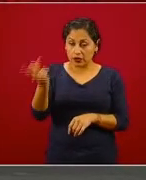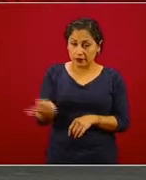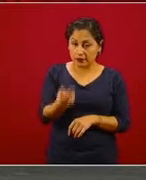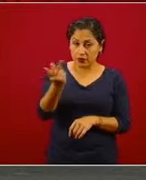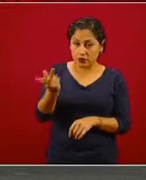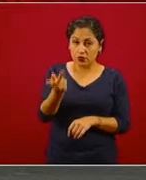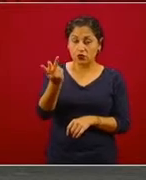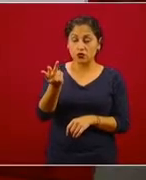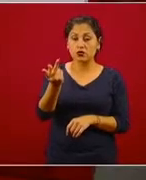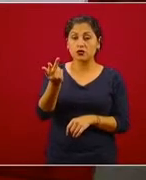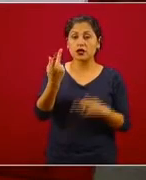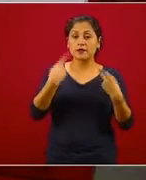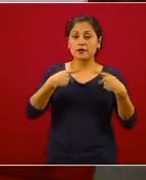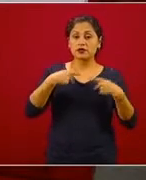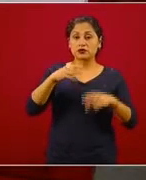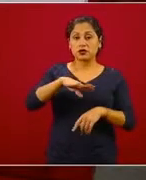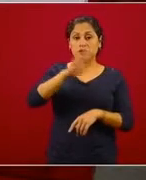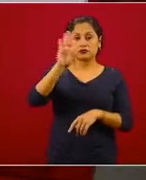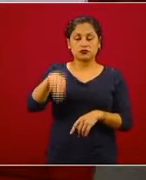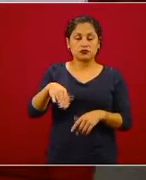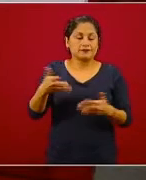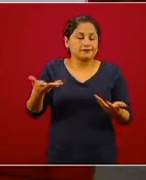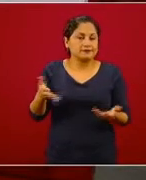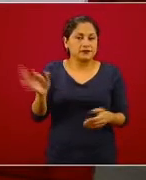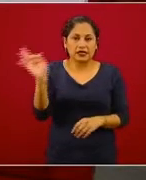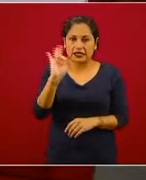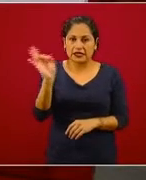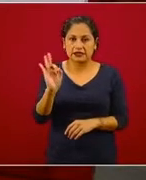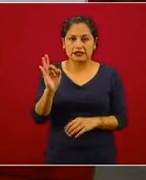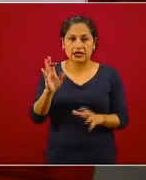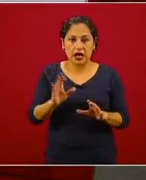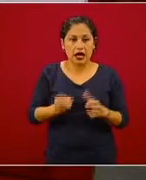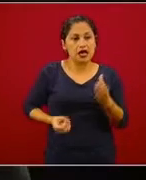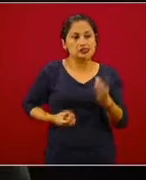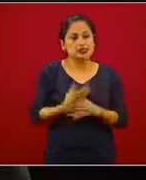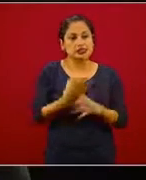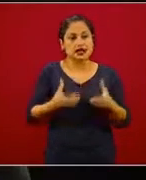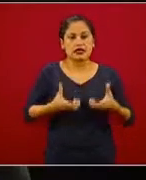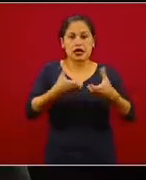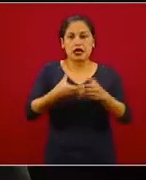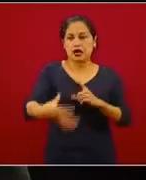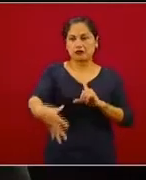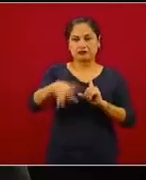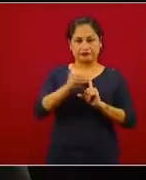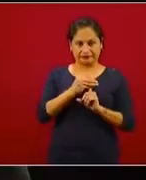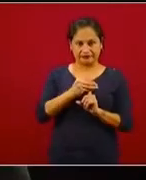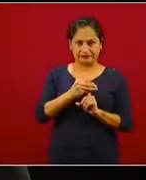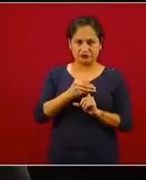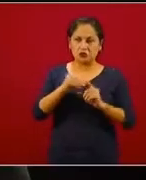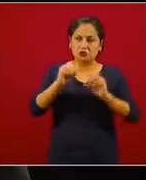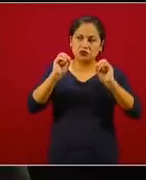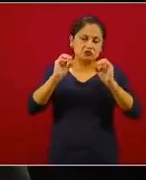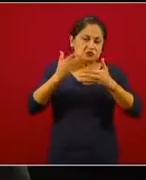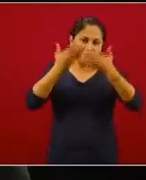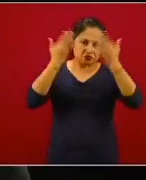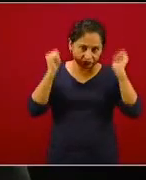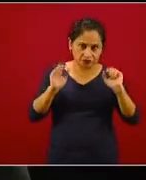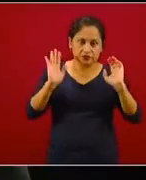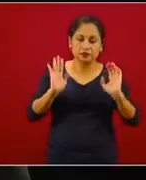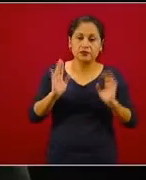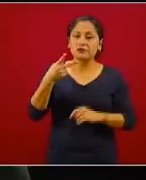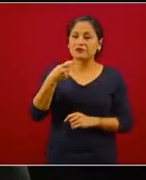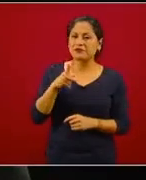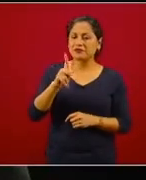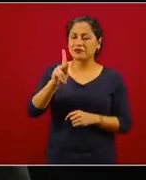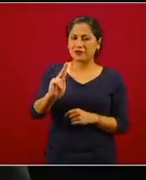And the last one, so in general, the death reports might say that